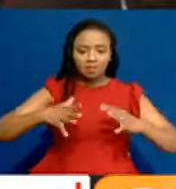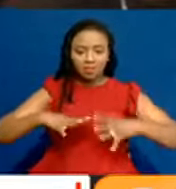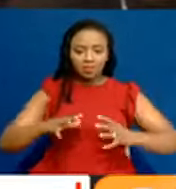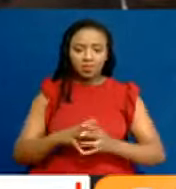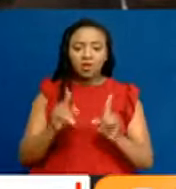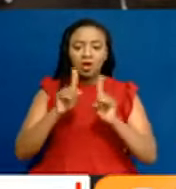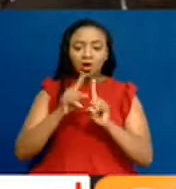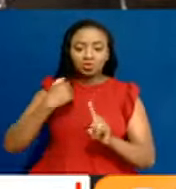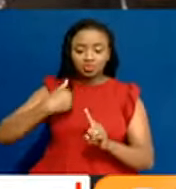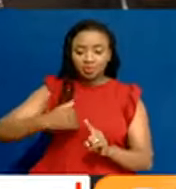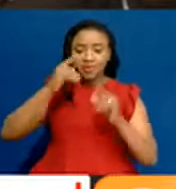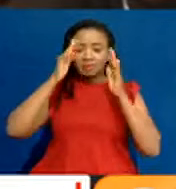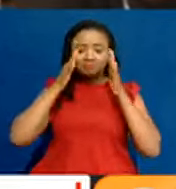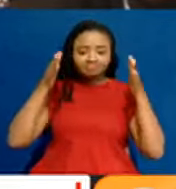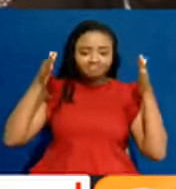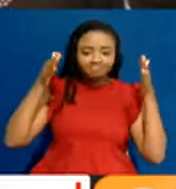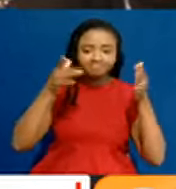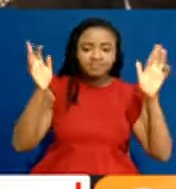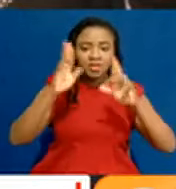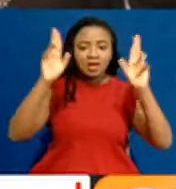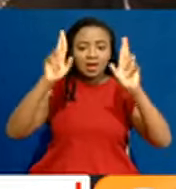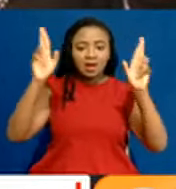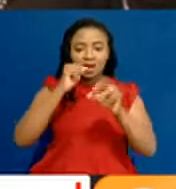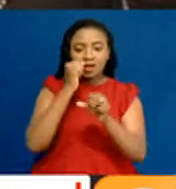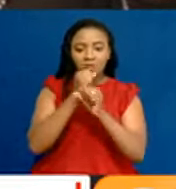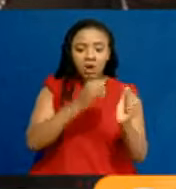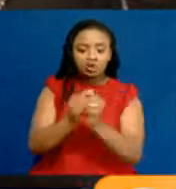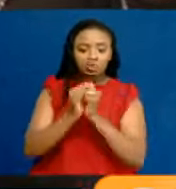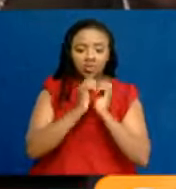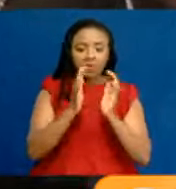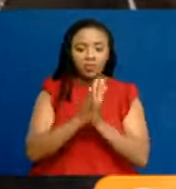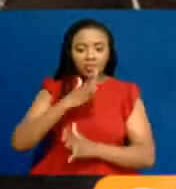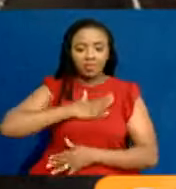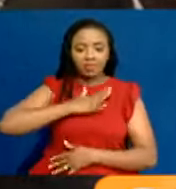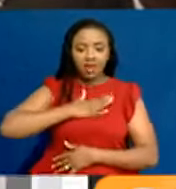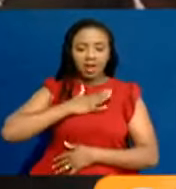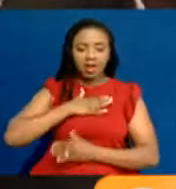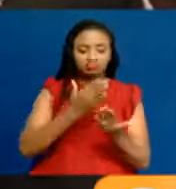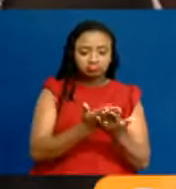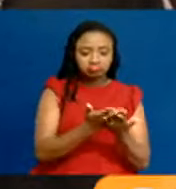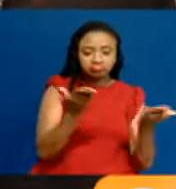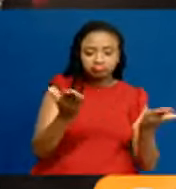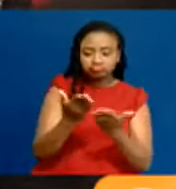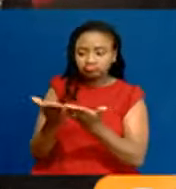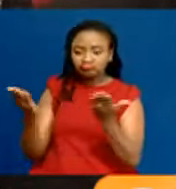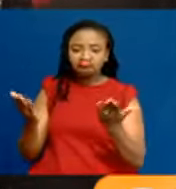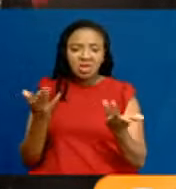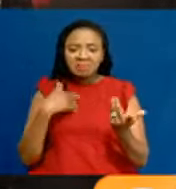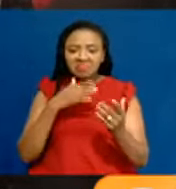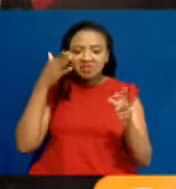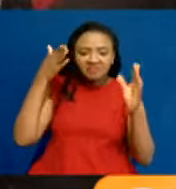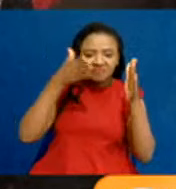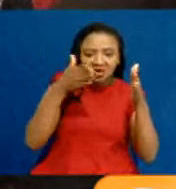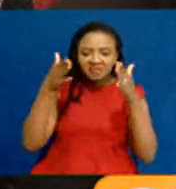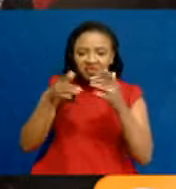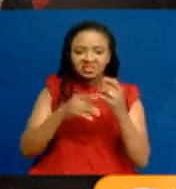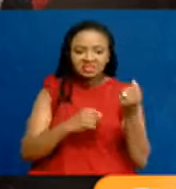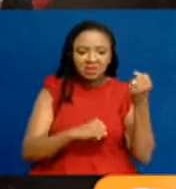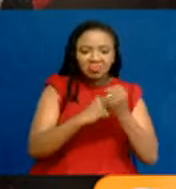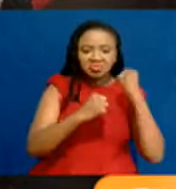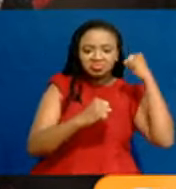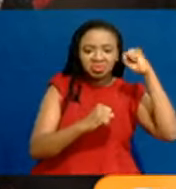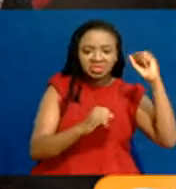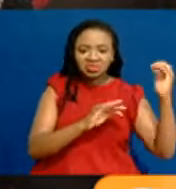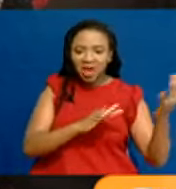I'm committed to working collaboratively with my fellow parliamentarians, regardless of political affiliation, to address